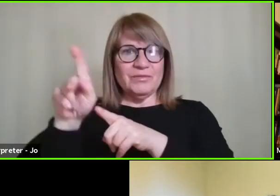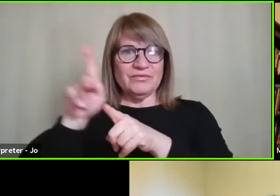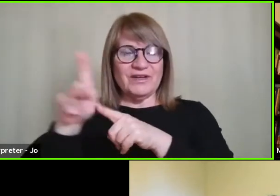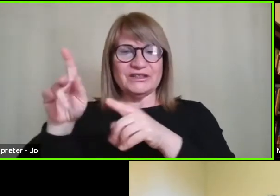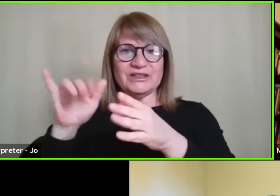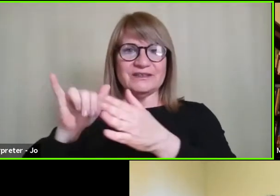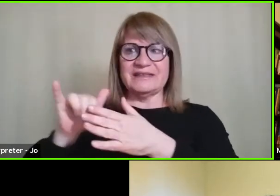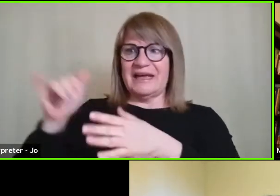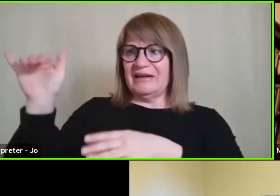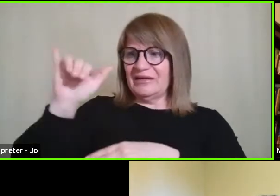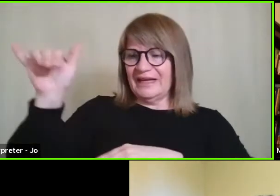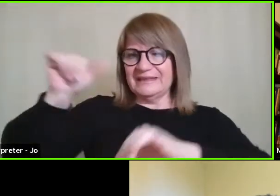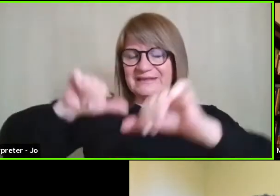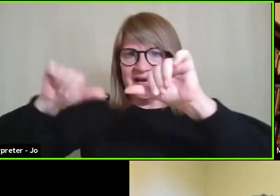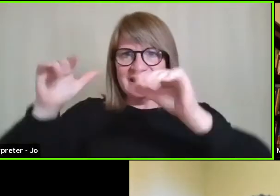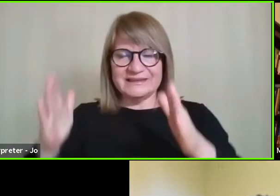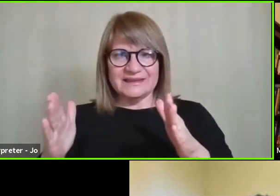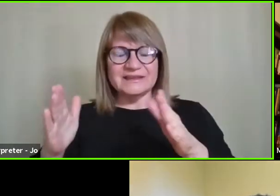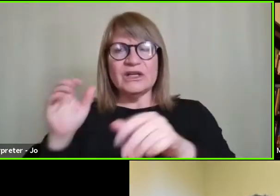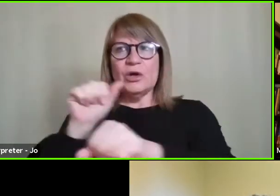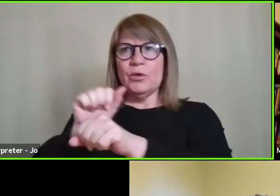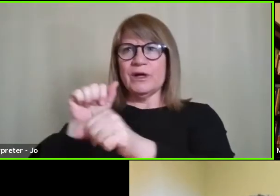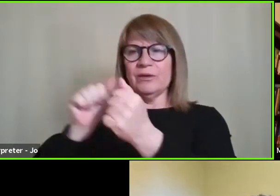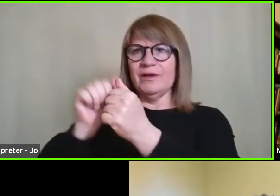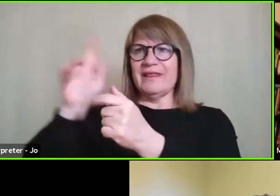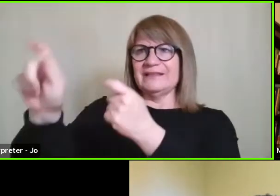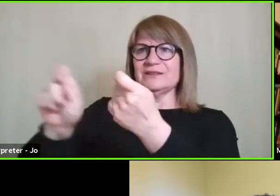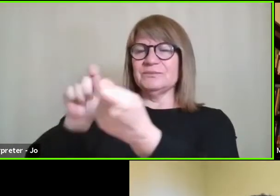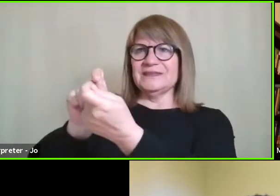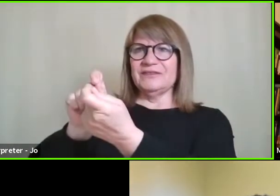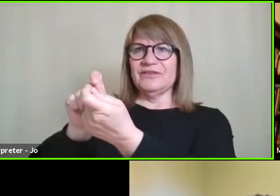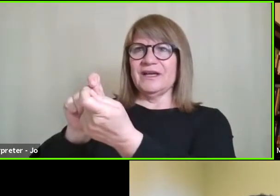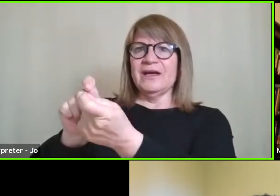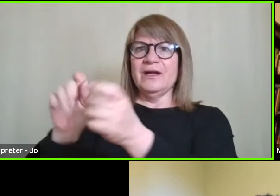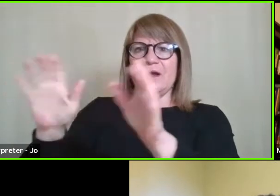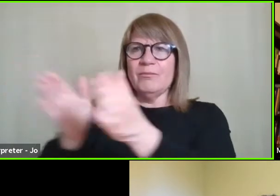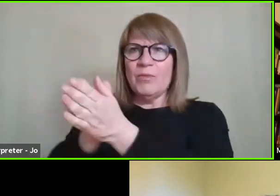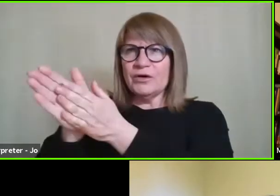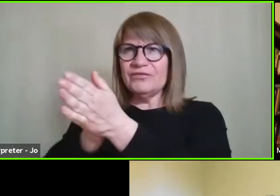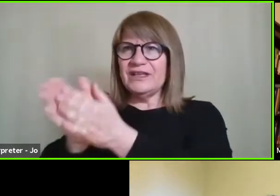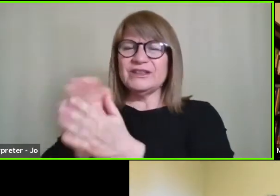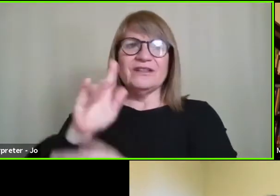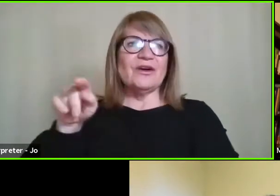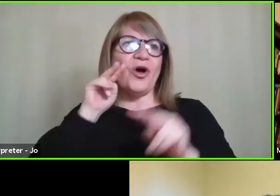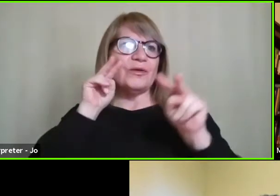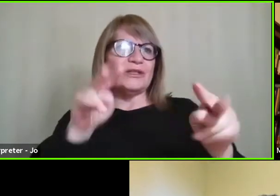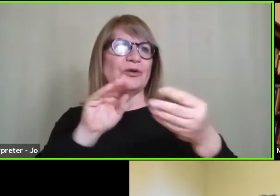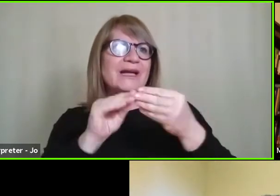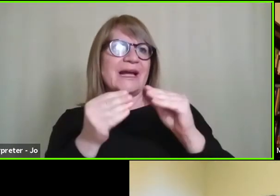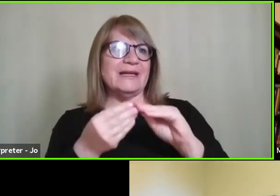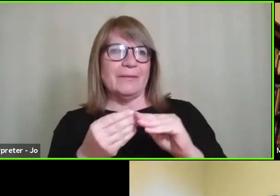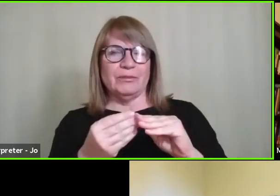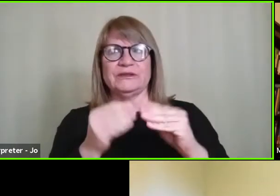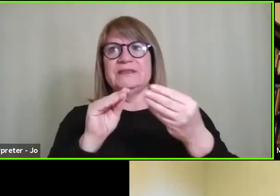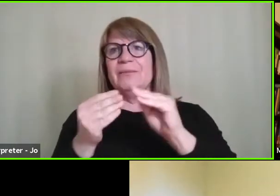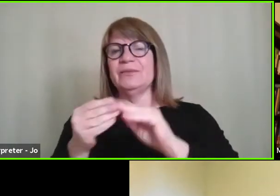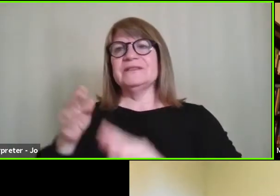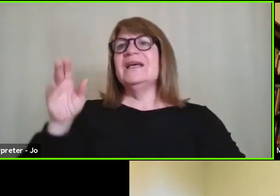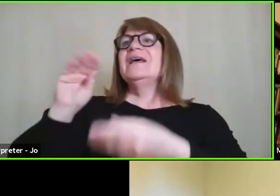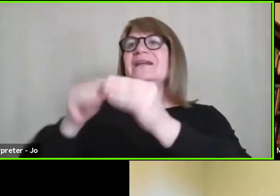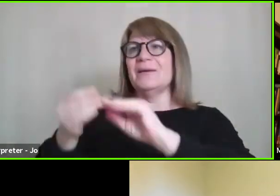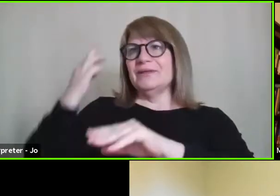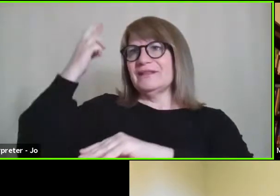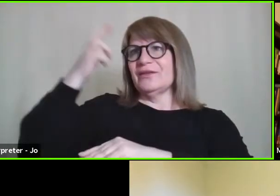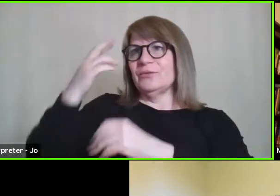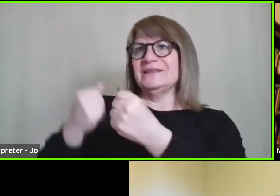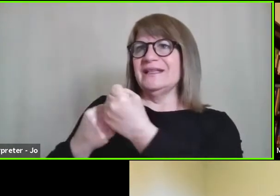in technological innovation only are only looking at the data are only looking at the numbers and that the numbers drive their work and